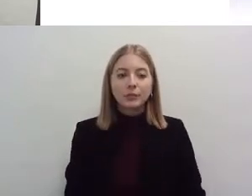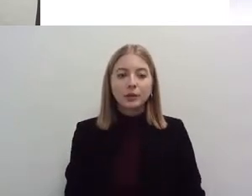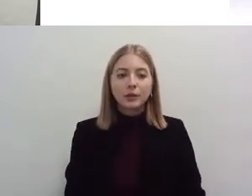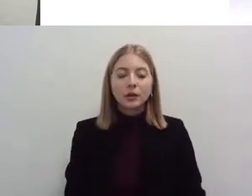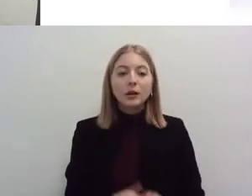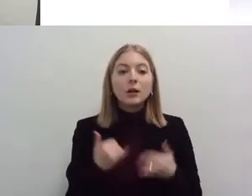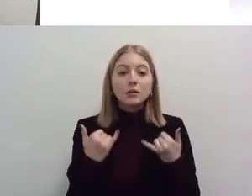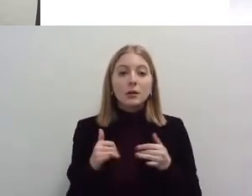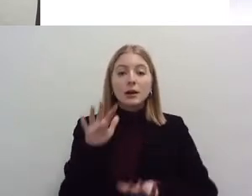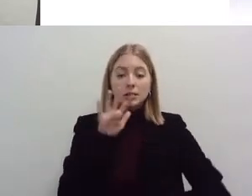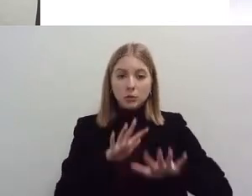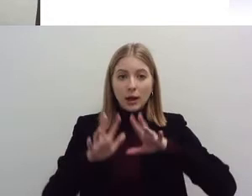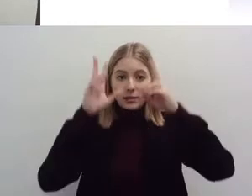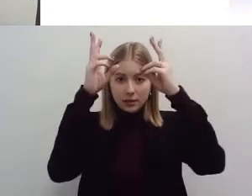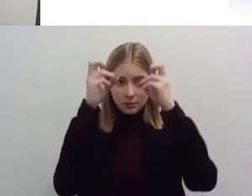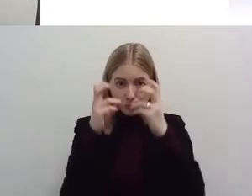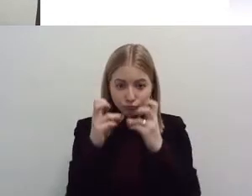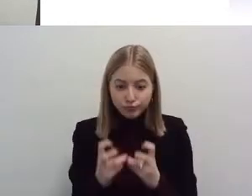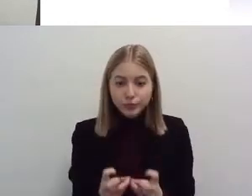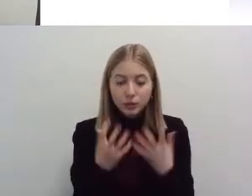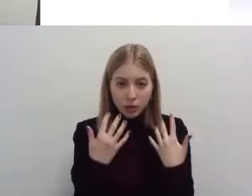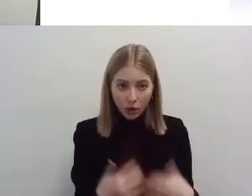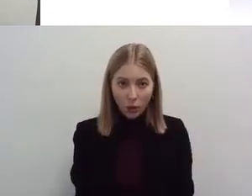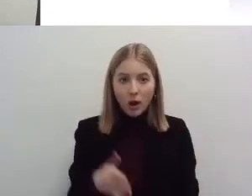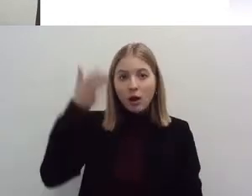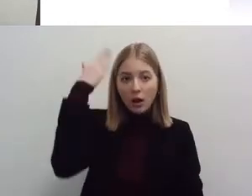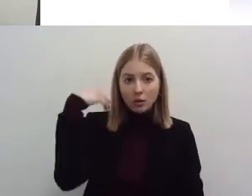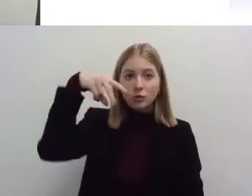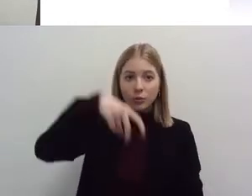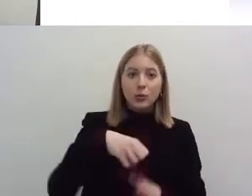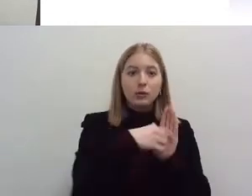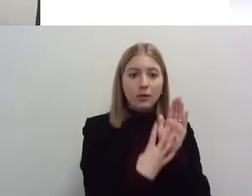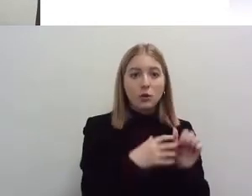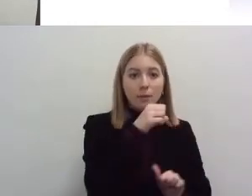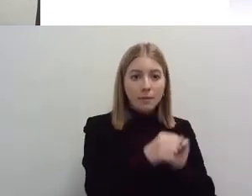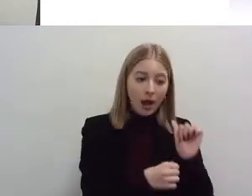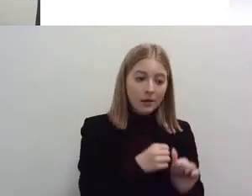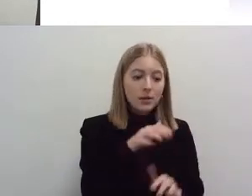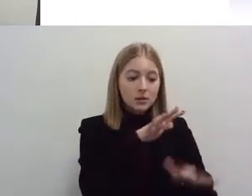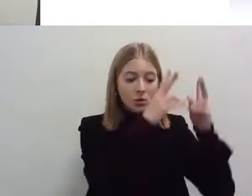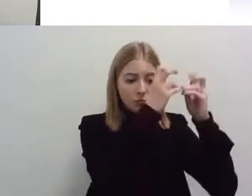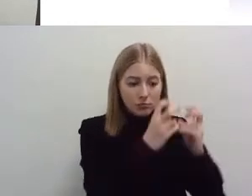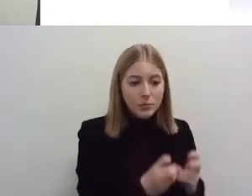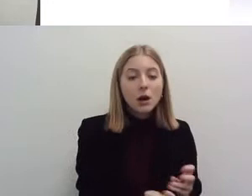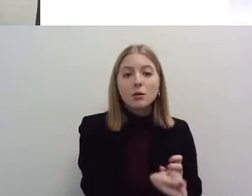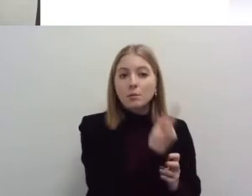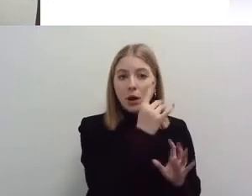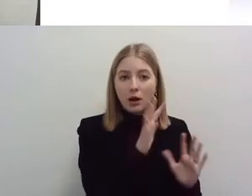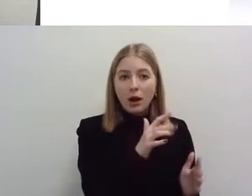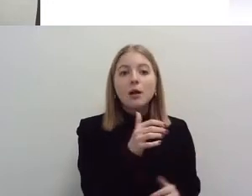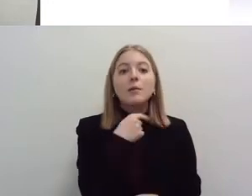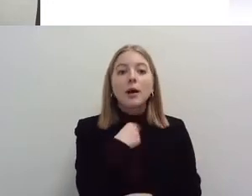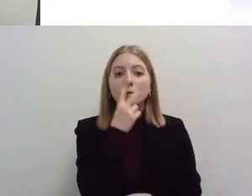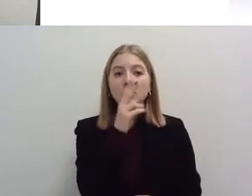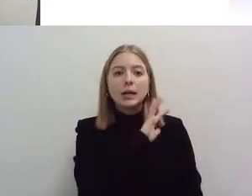we discovered a lot of strengths within the Nordic countries when it comes to supporting children's well-being